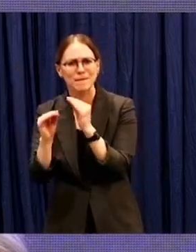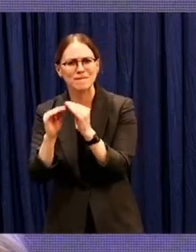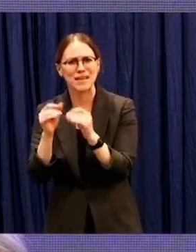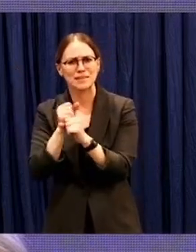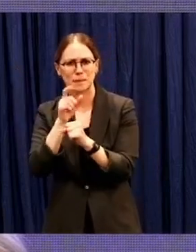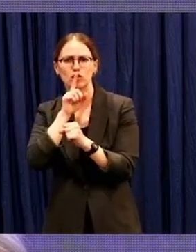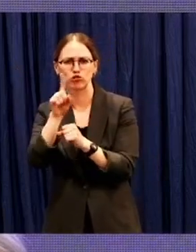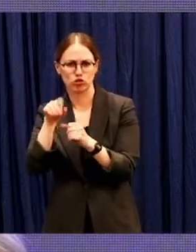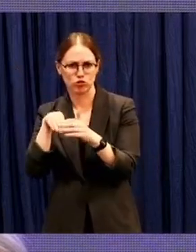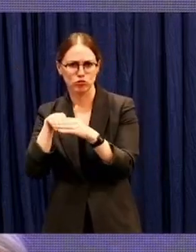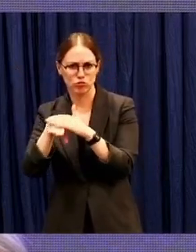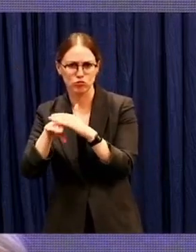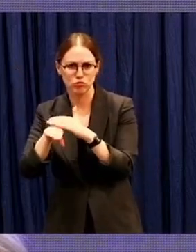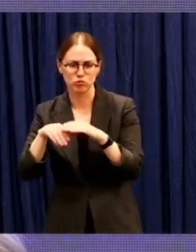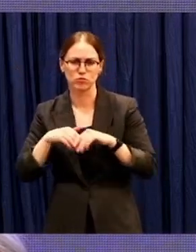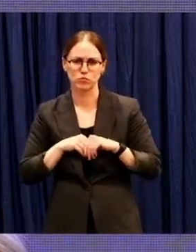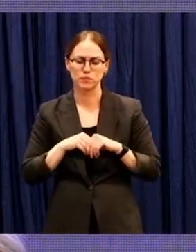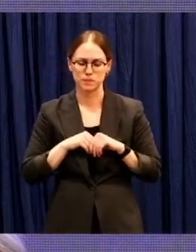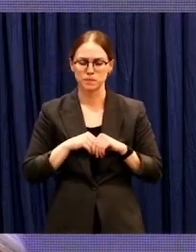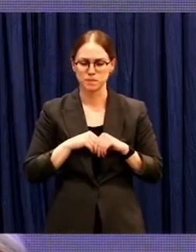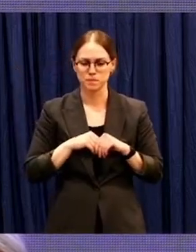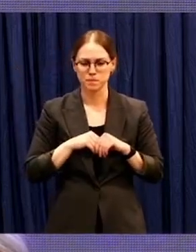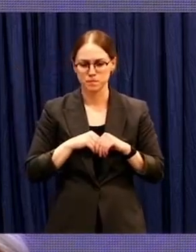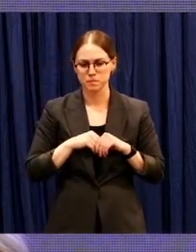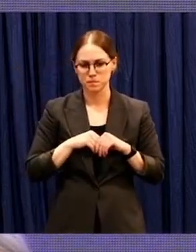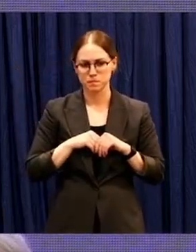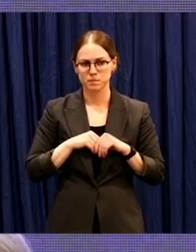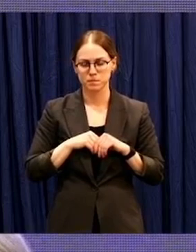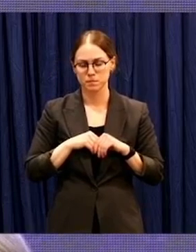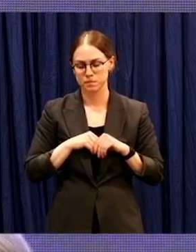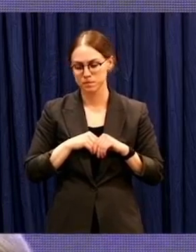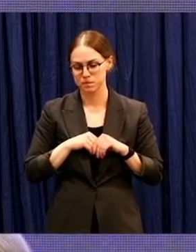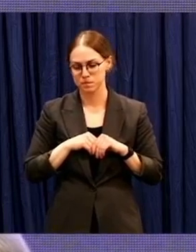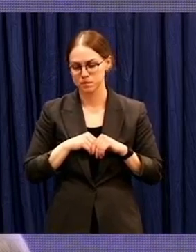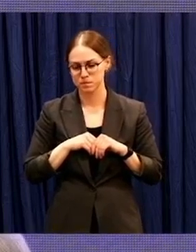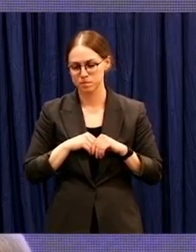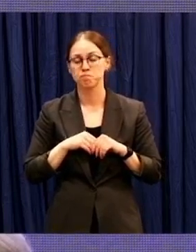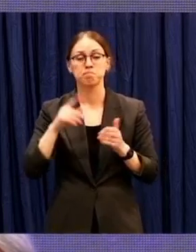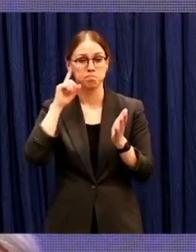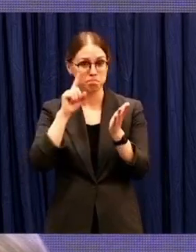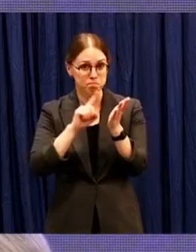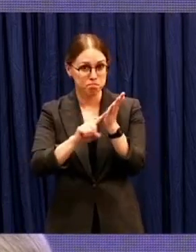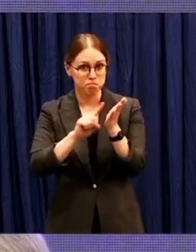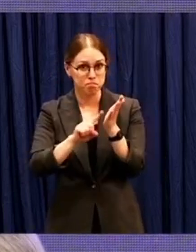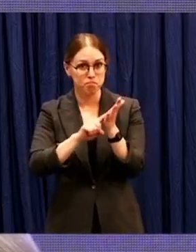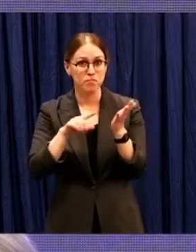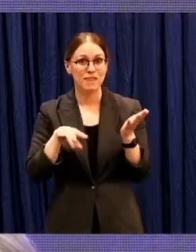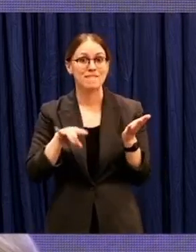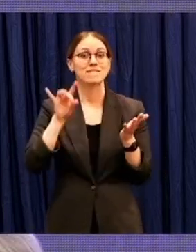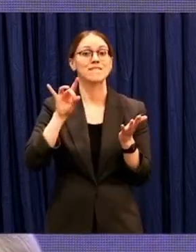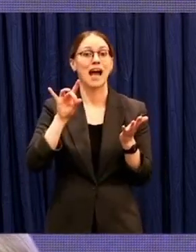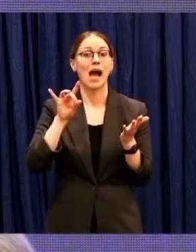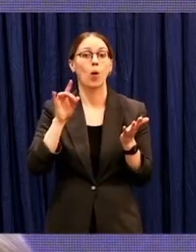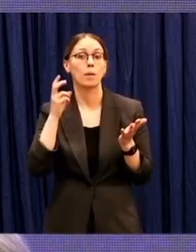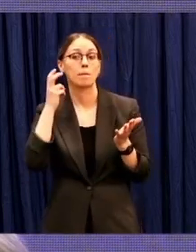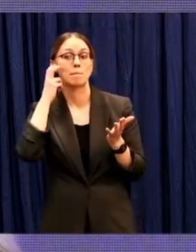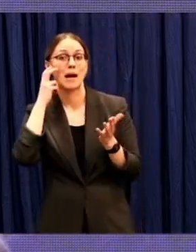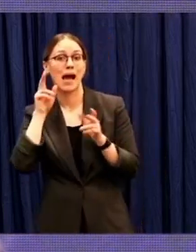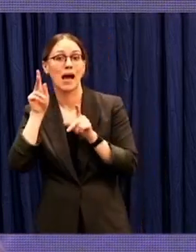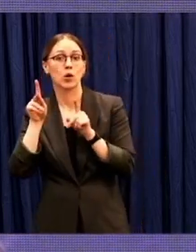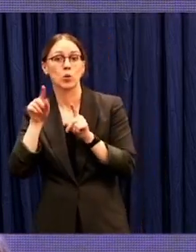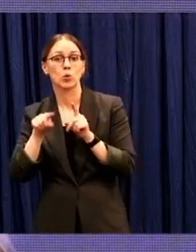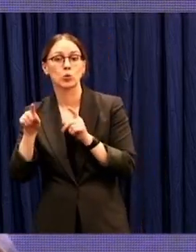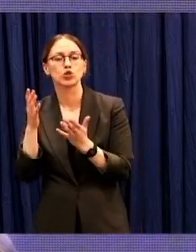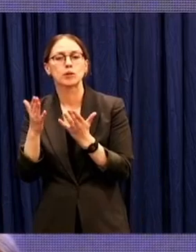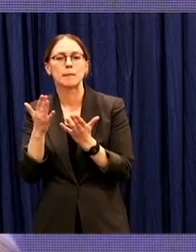our communities and keep accessibility at the forefront. We also found that blind users in particular may prefer AI